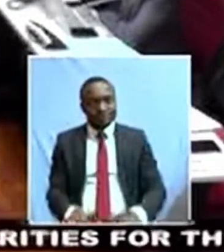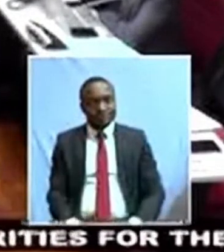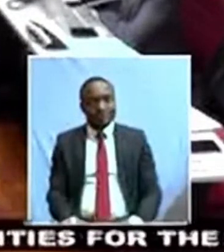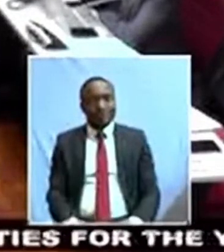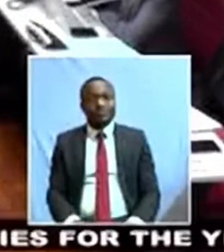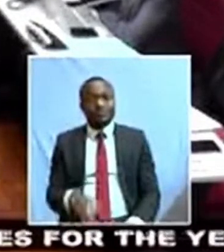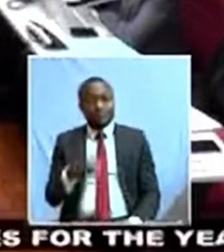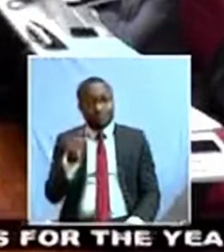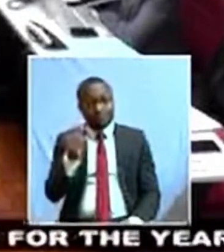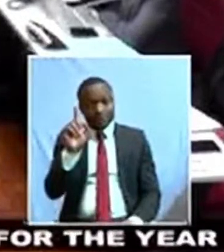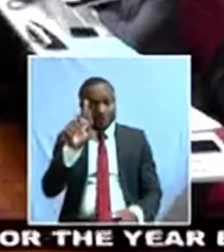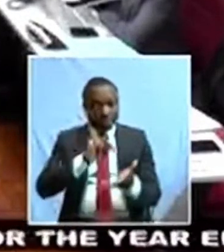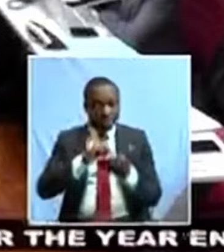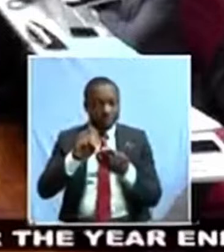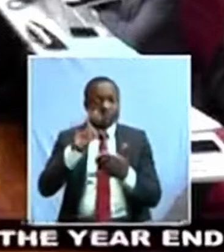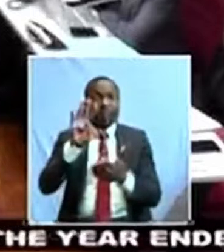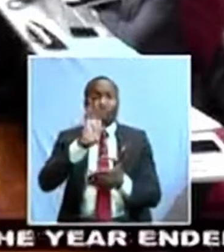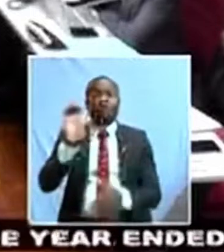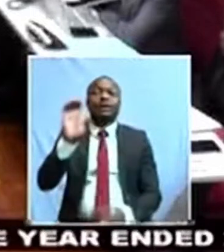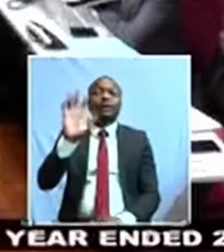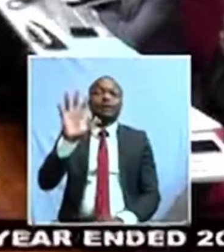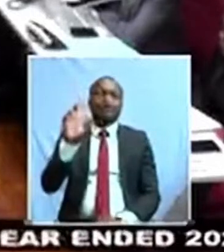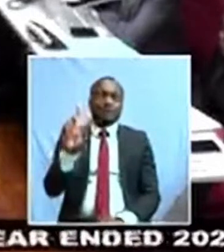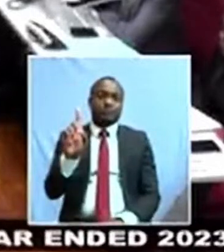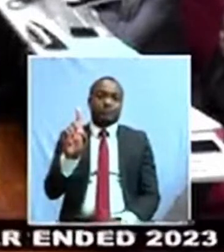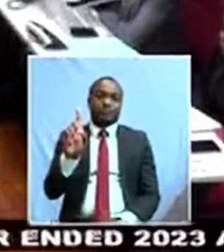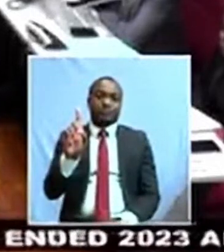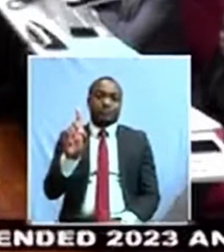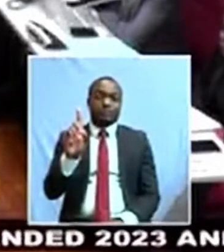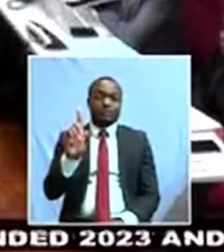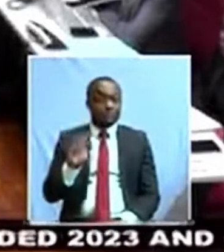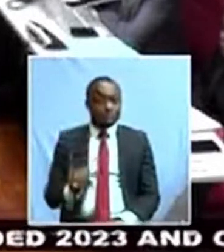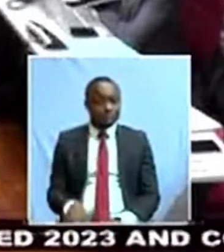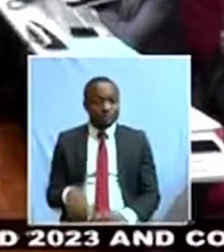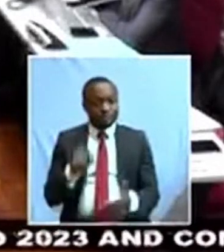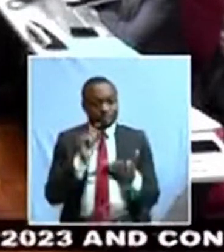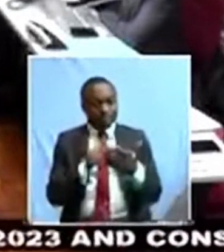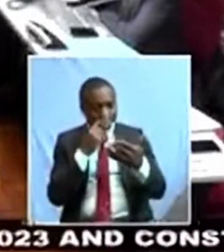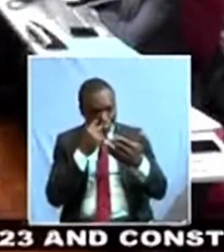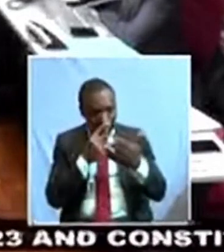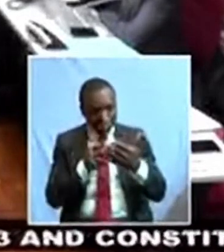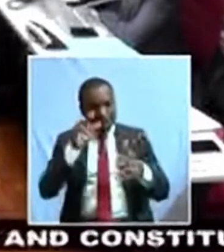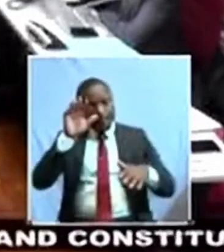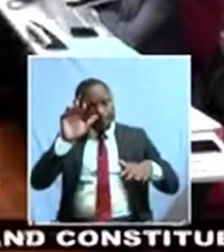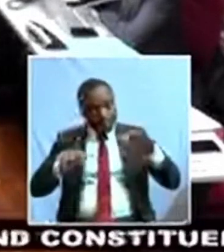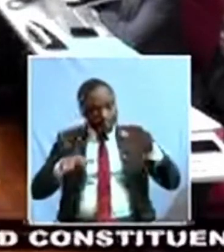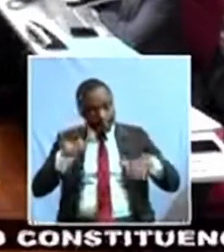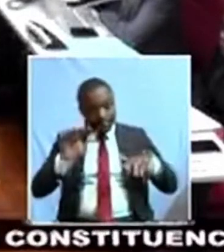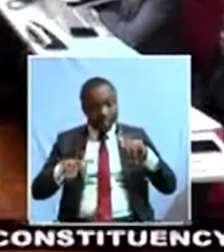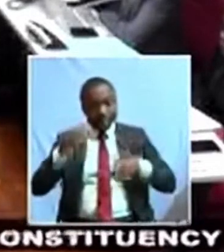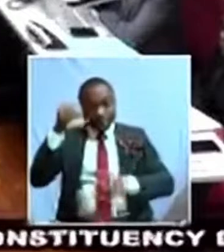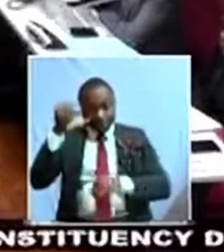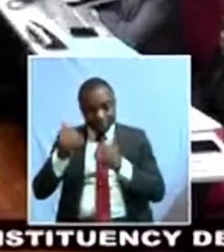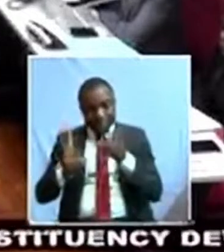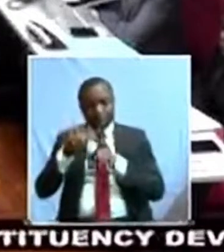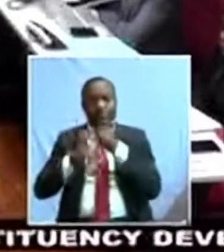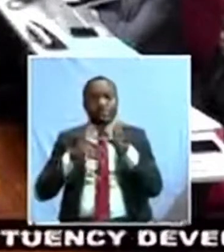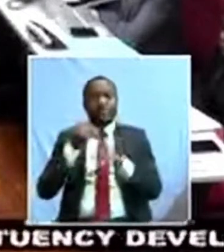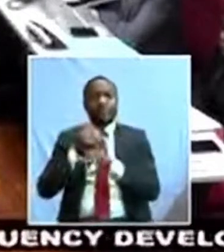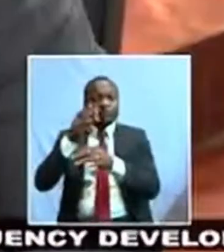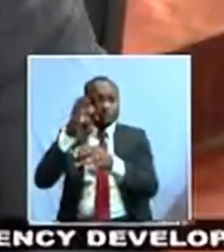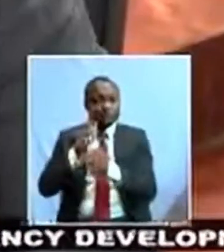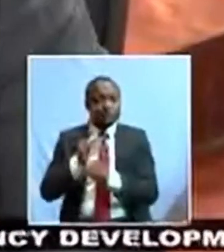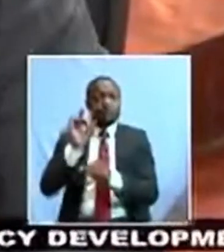the amount 1,451,000 was arrived at after looking at all the balances at the end of the year, where we had received